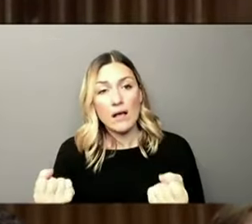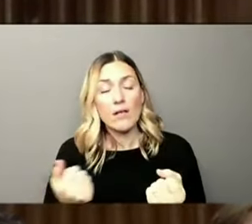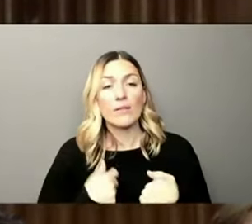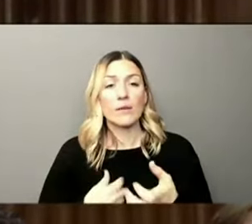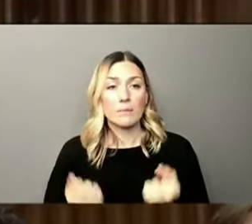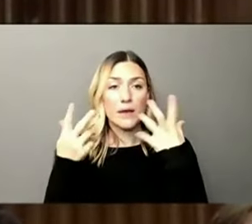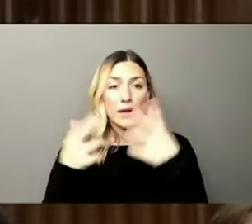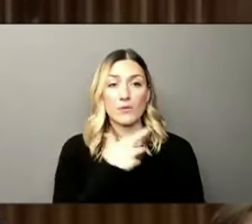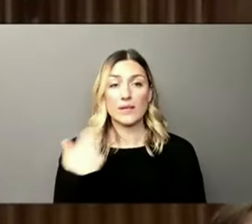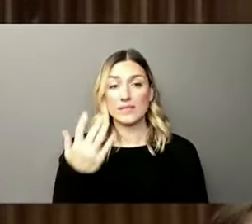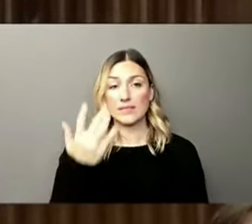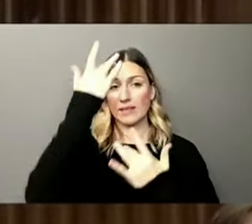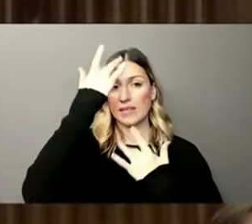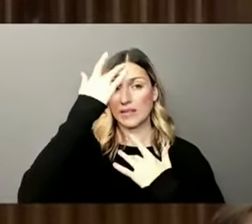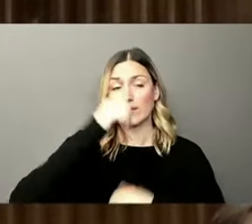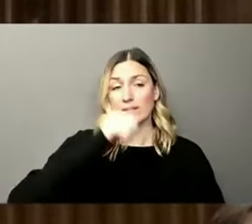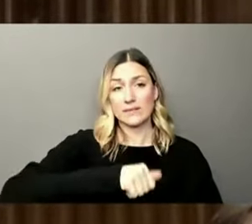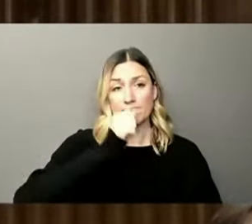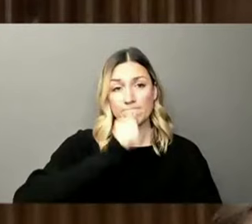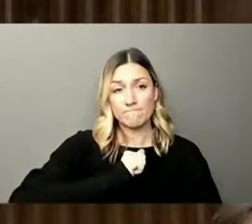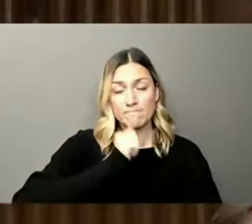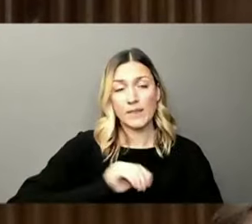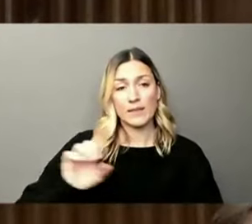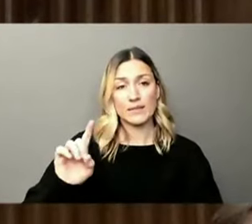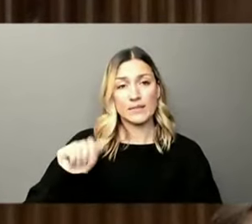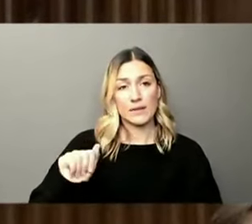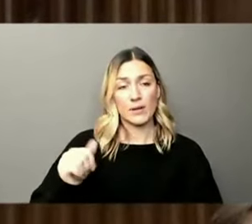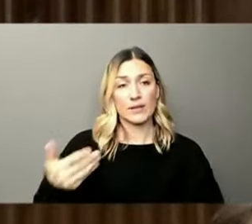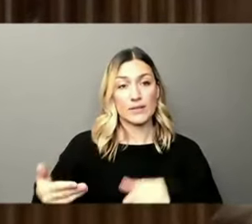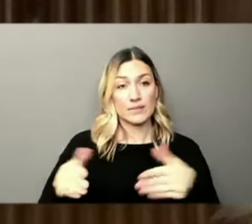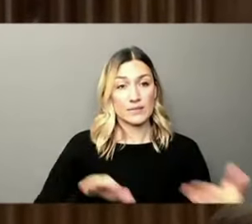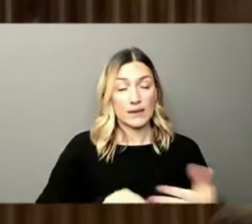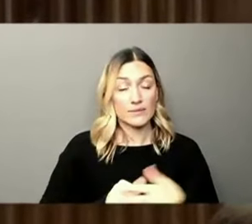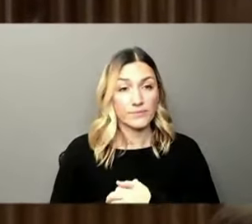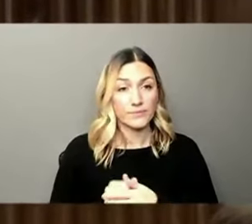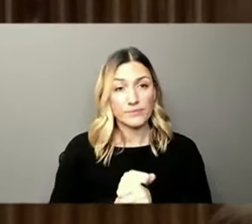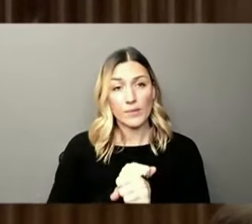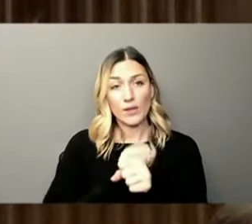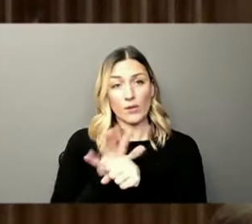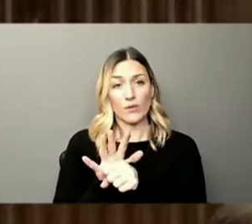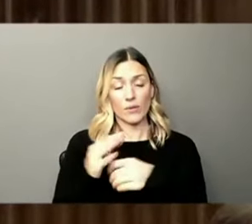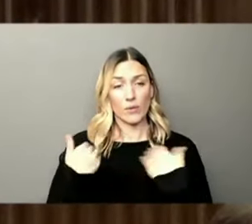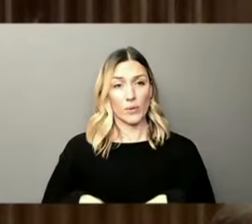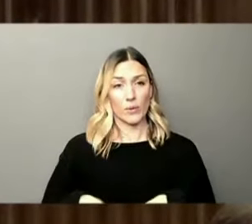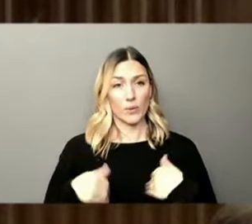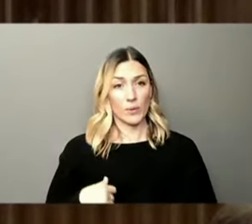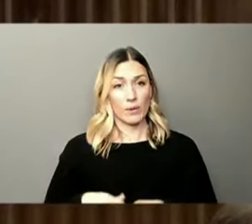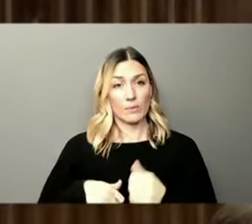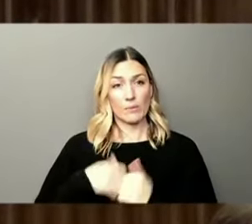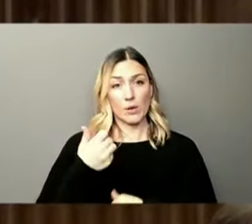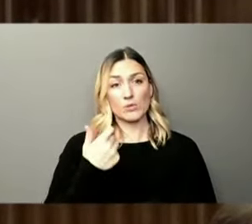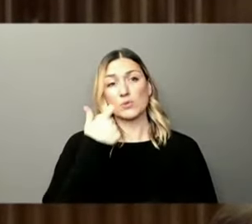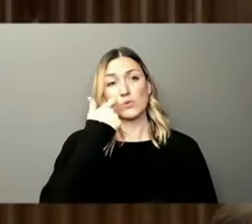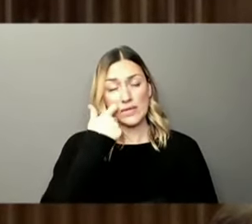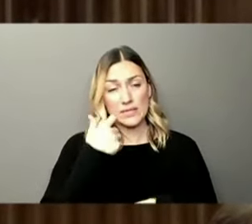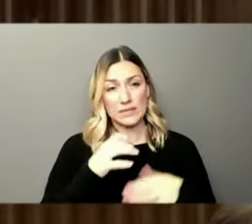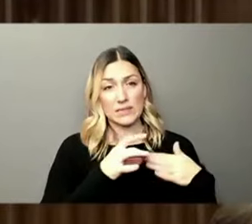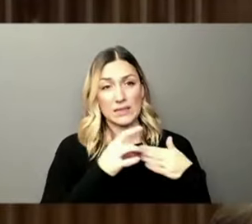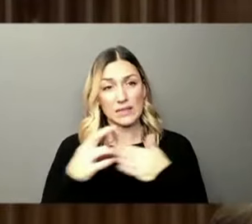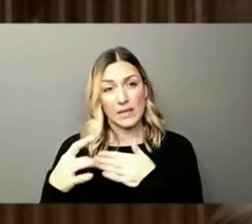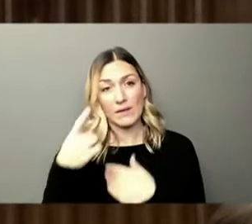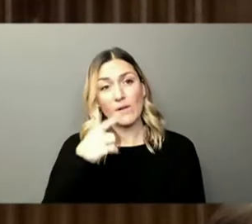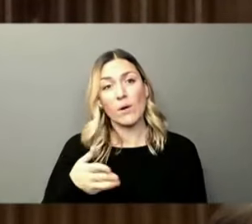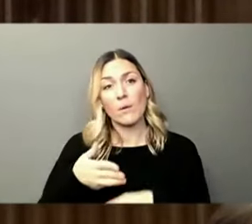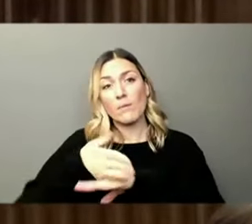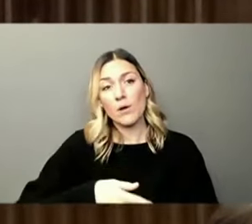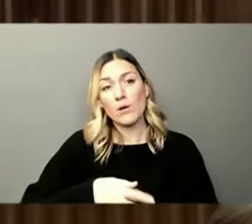illness, suffering, disability, and mortality. COVID-19 is but the most recent driver of a known phenomenon of post-viral illnesses